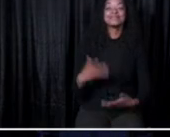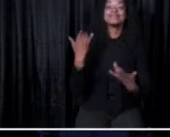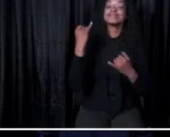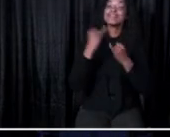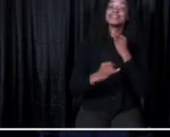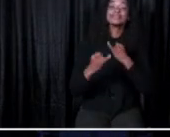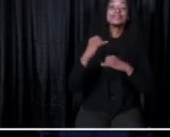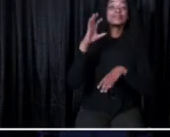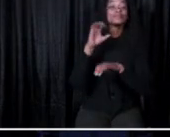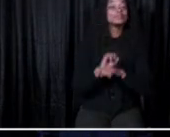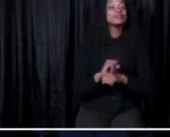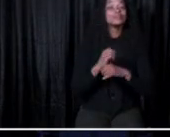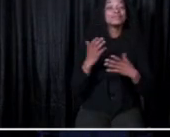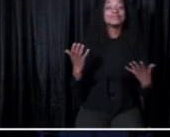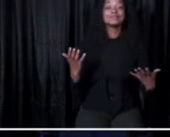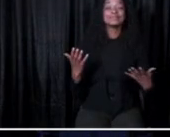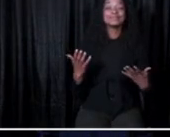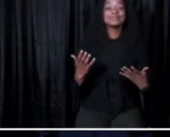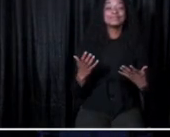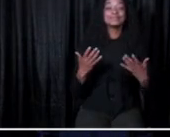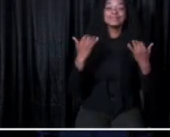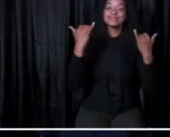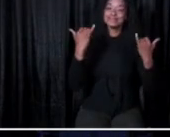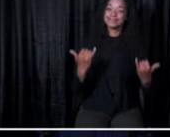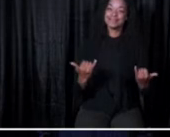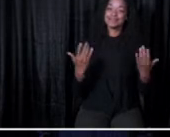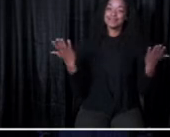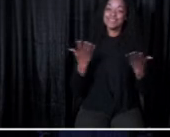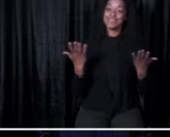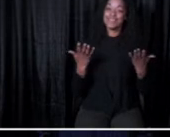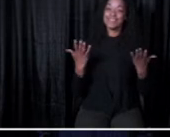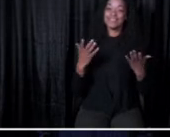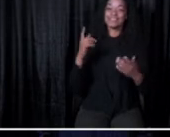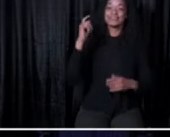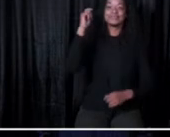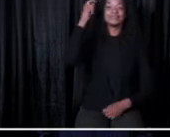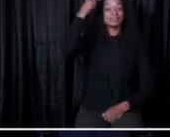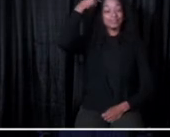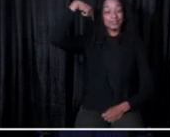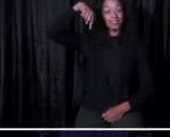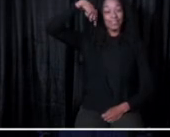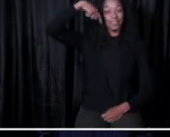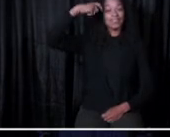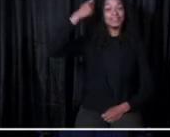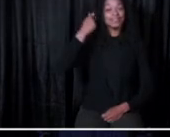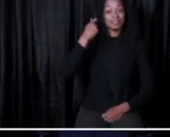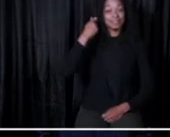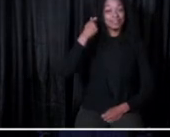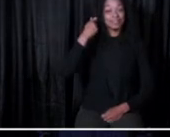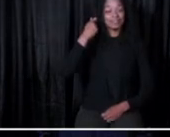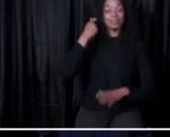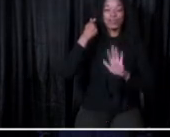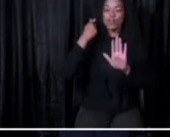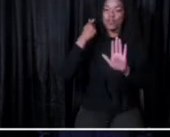moving the tassel from the right side to the left side. No, not yet, not yet.